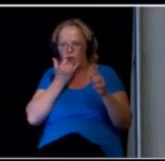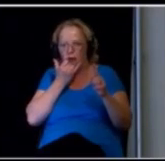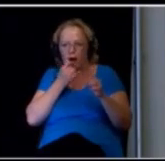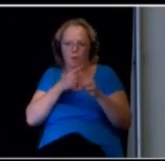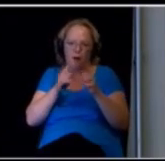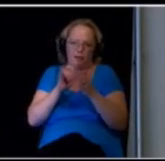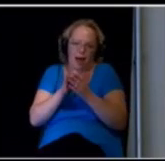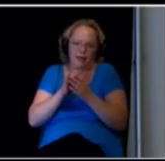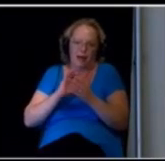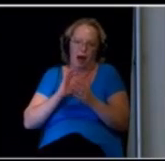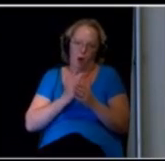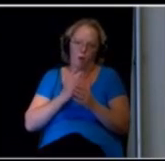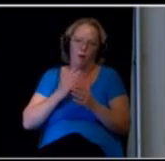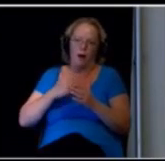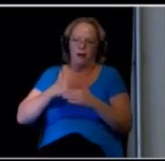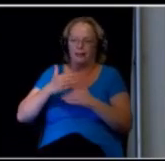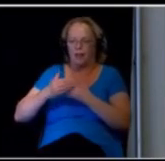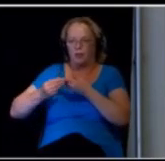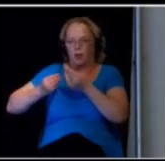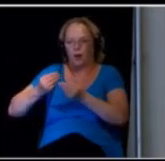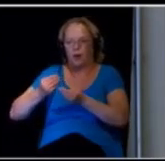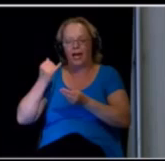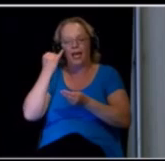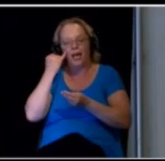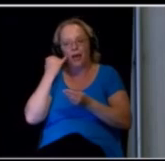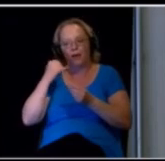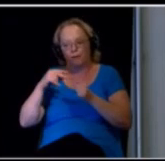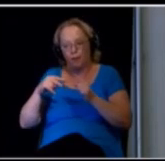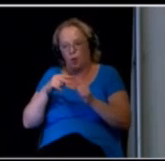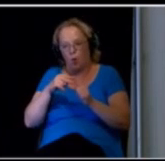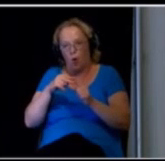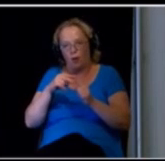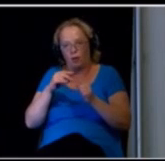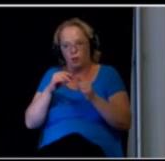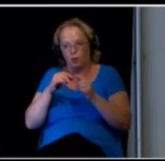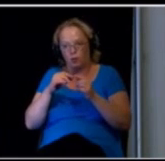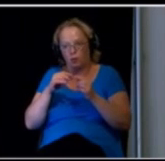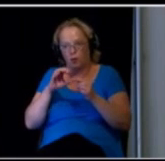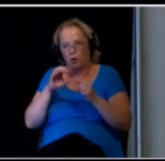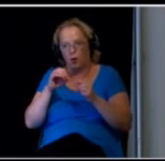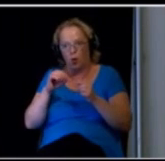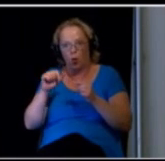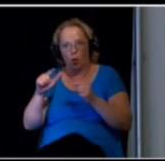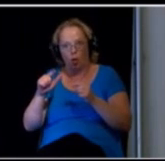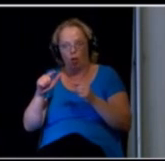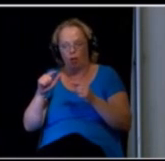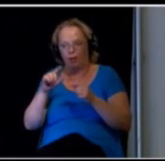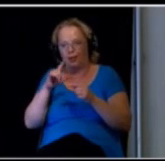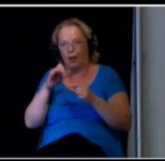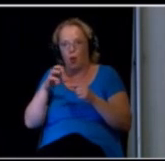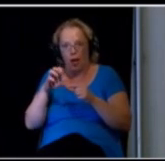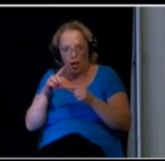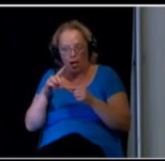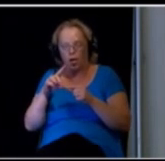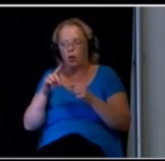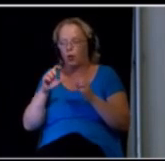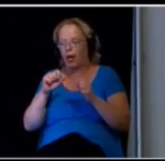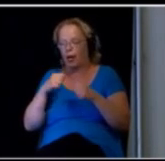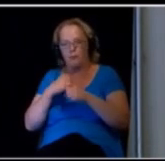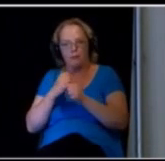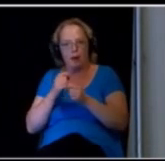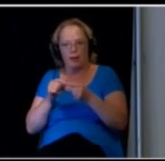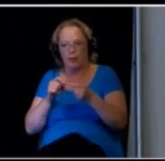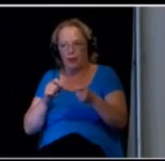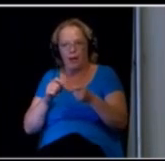cord, because if the cord is liquid cooled, you can actually make it very, very thin and supple. So instead of trying to wrestle sort of a